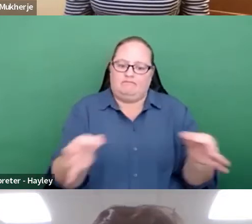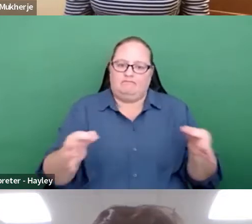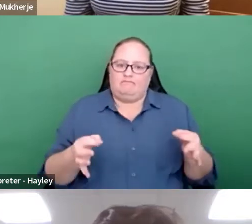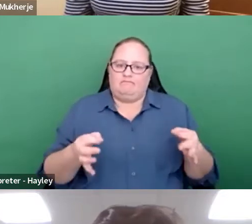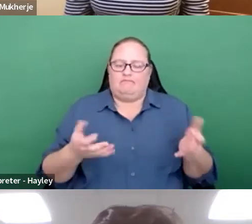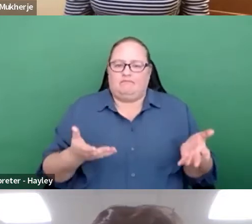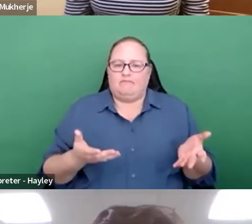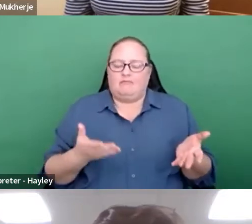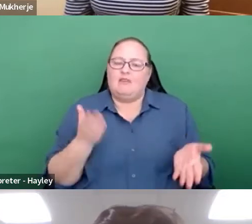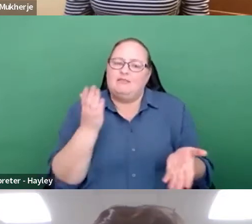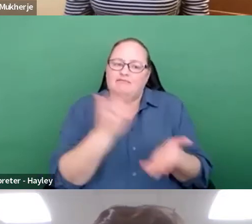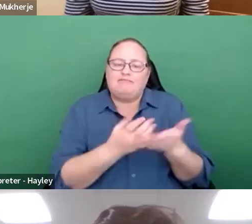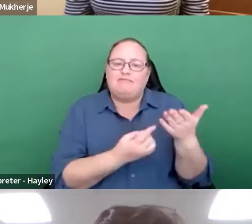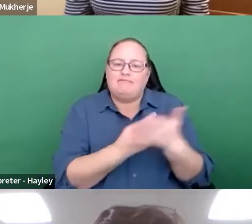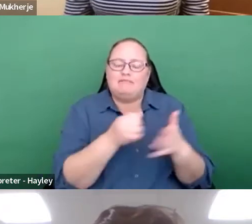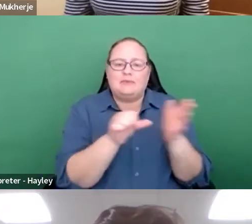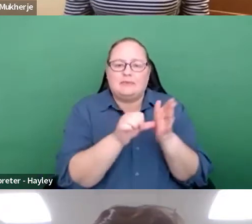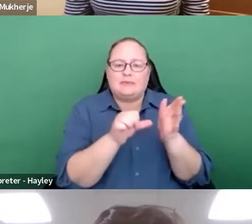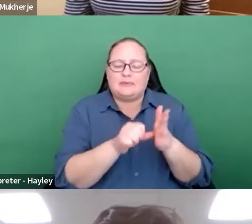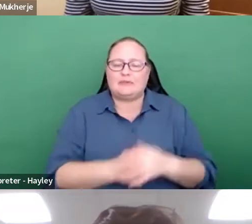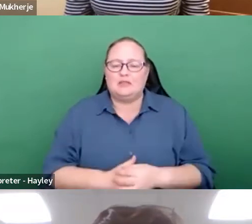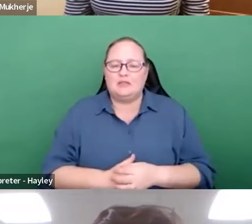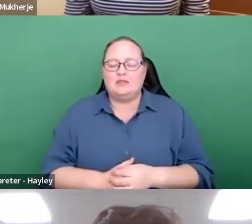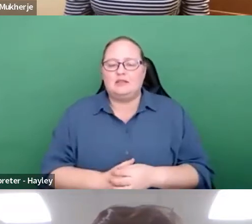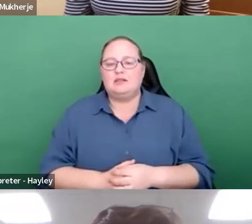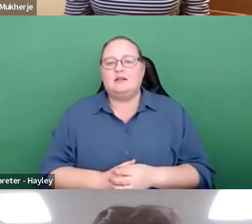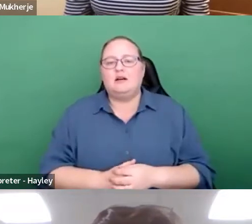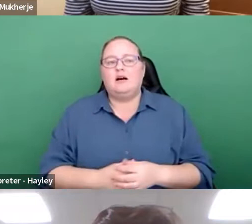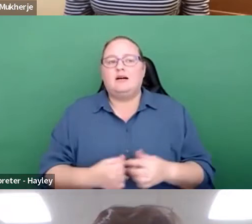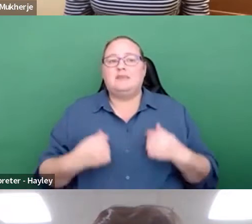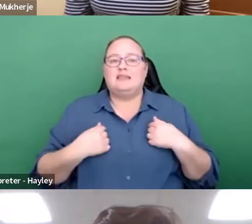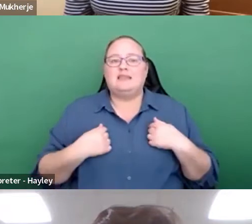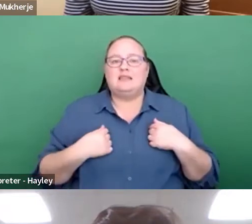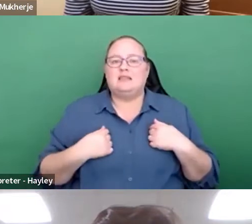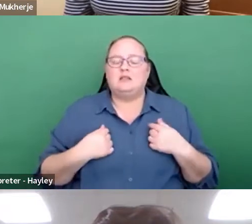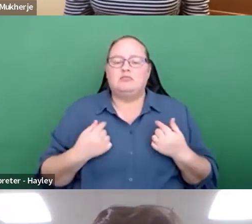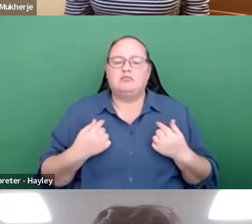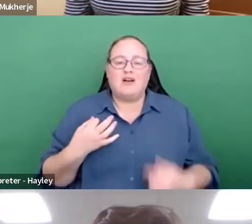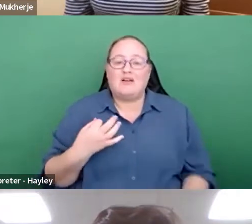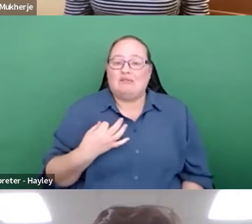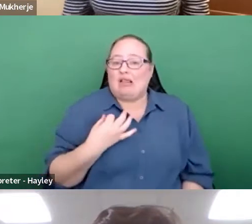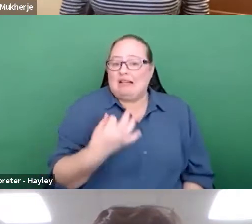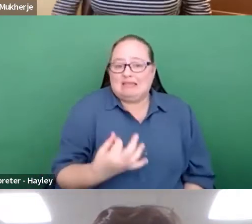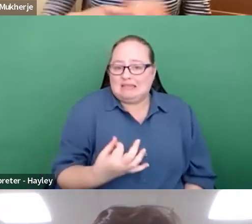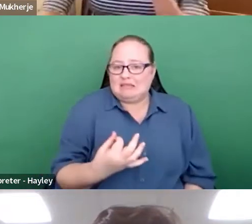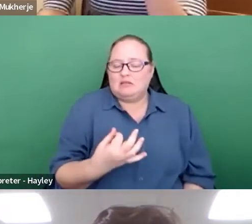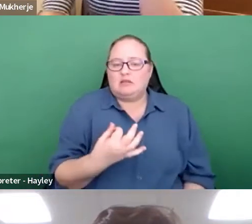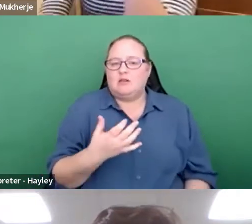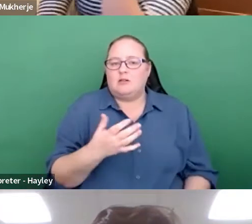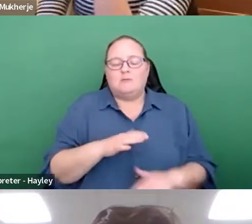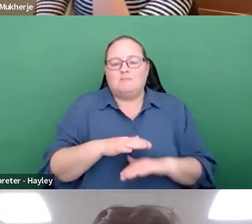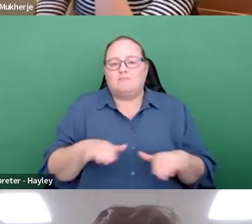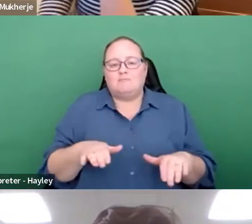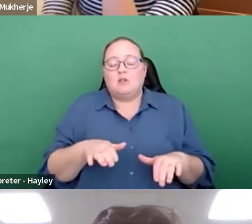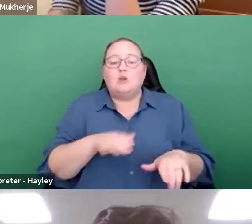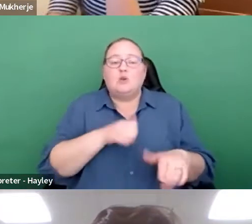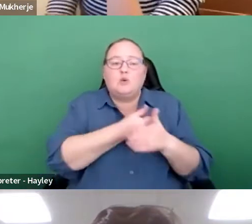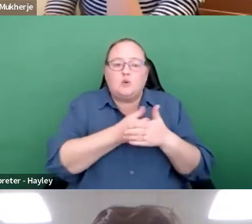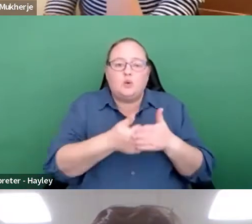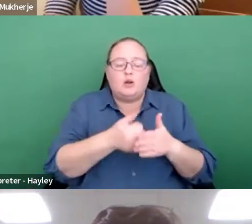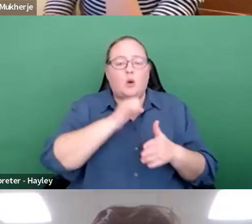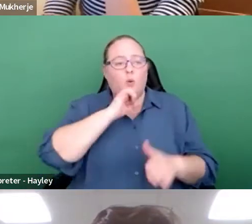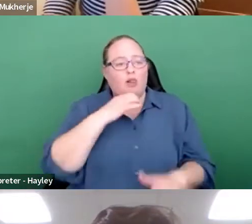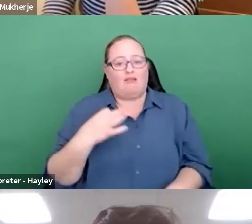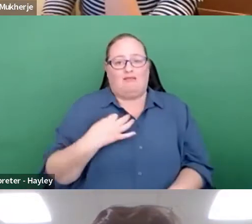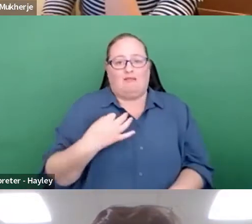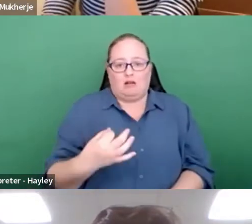fieldwork encounters, particularly because I wasn't the volunteer mostly in settings where volunteers are normal, and it would have been